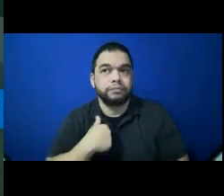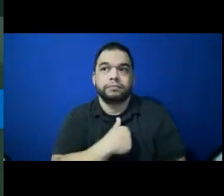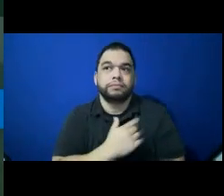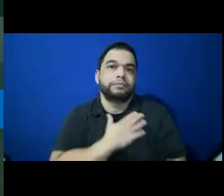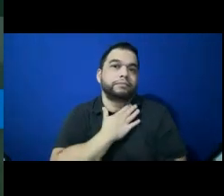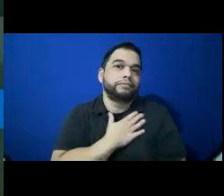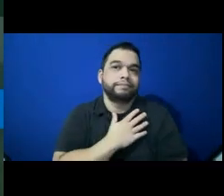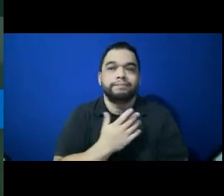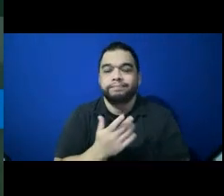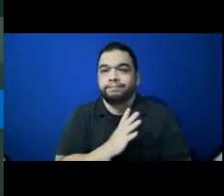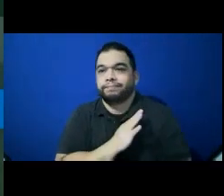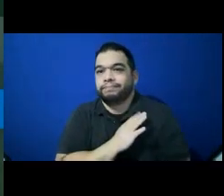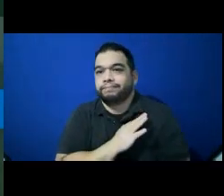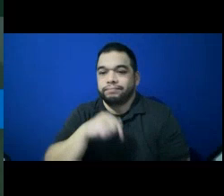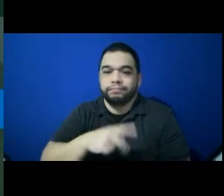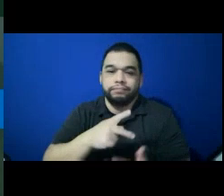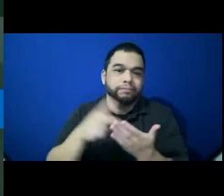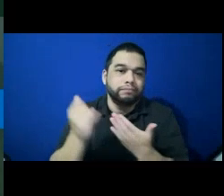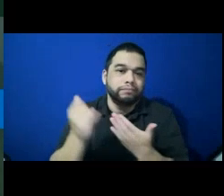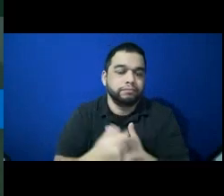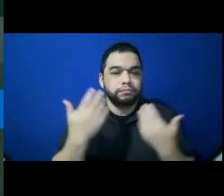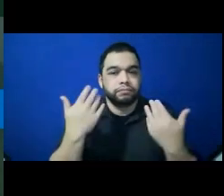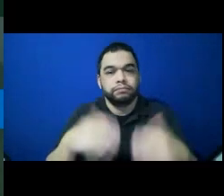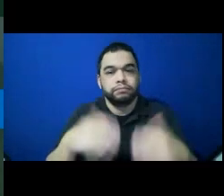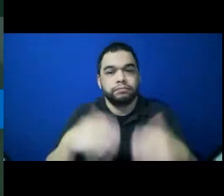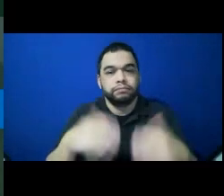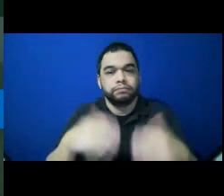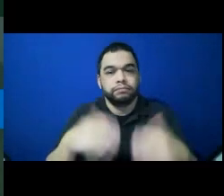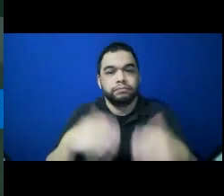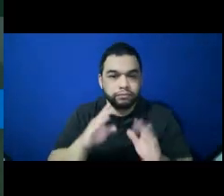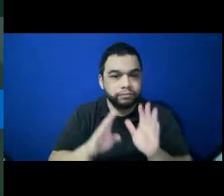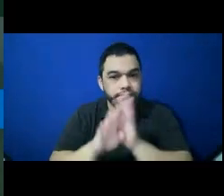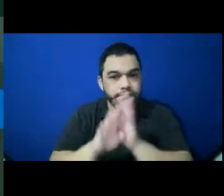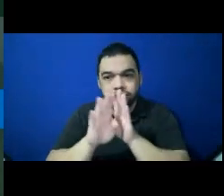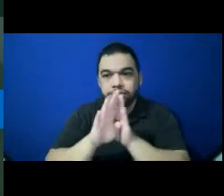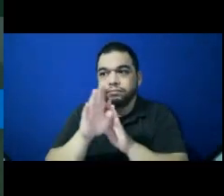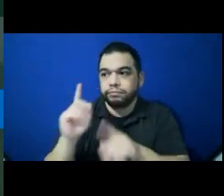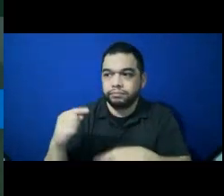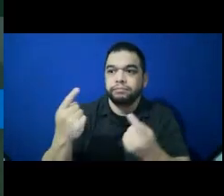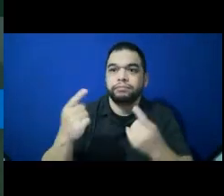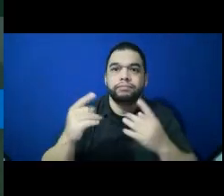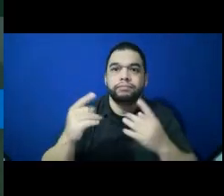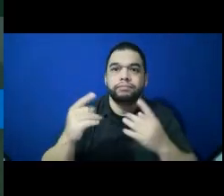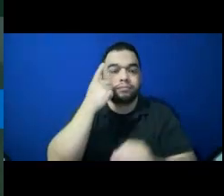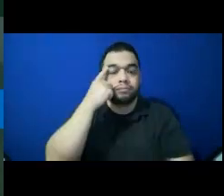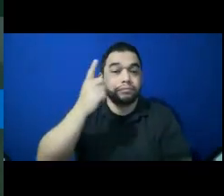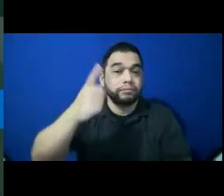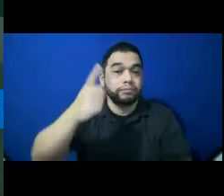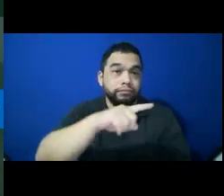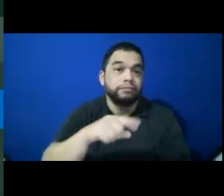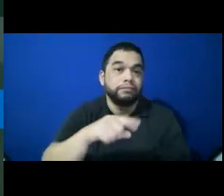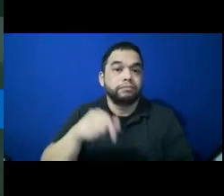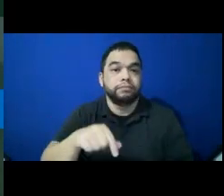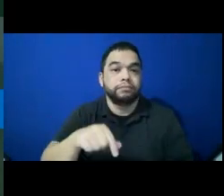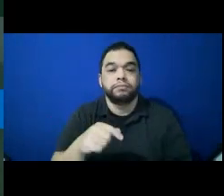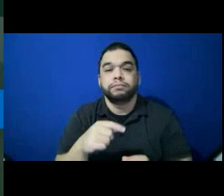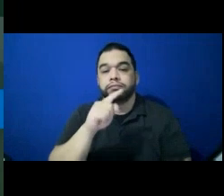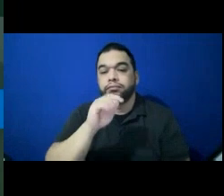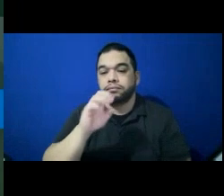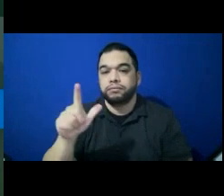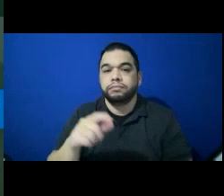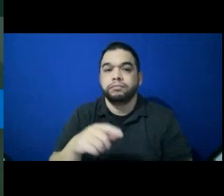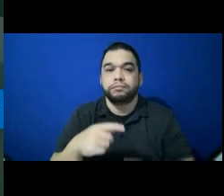este proyecto y el producto que hemos desarrollado para ustedes. Esto es una herramienta digital. This is a